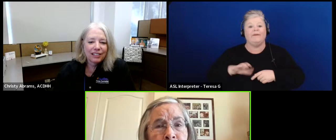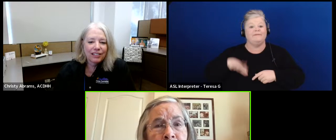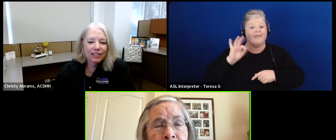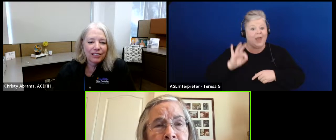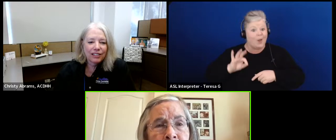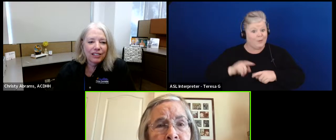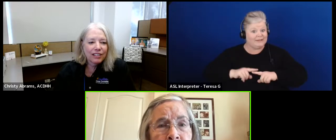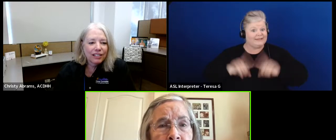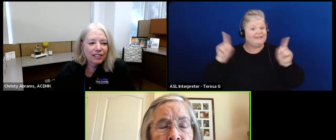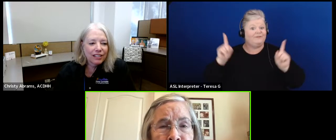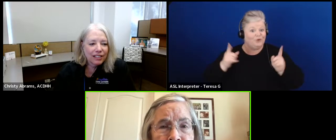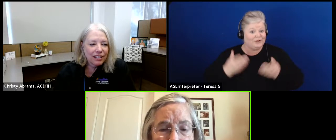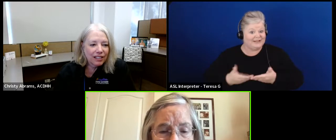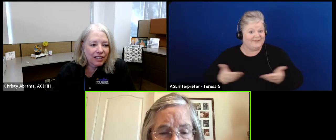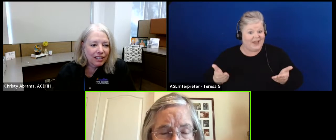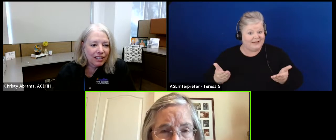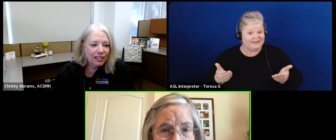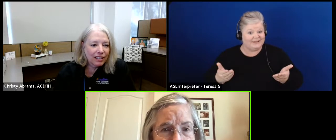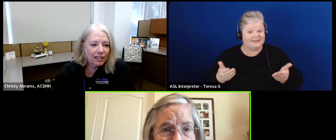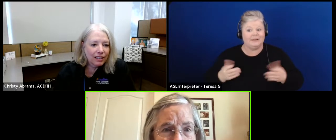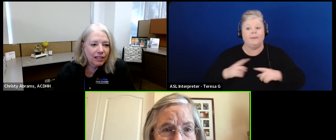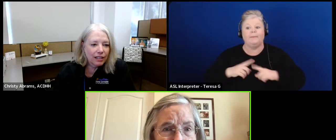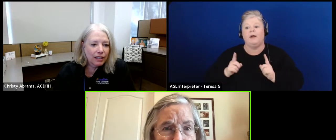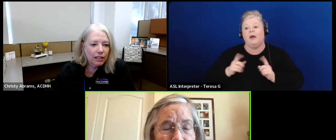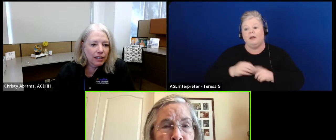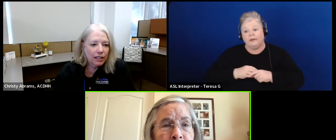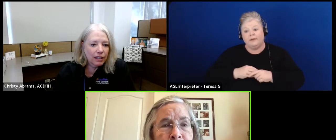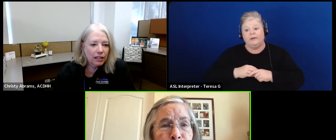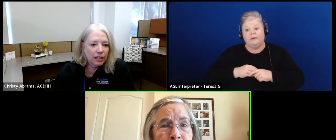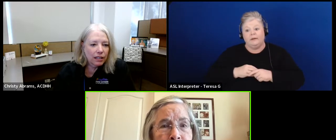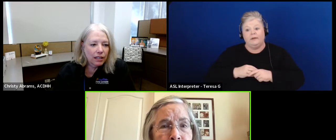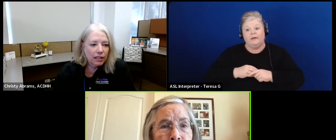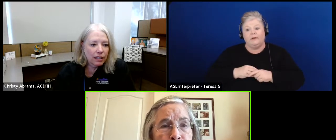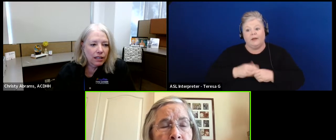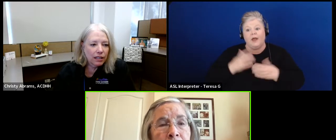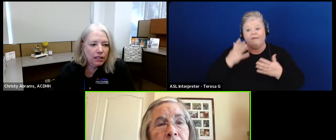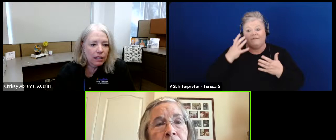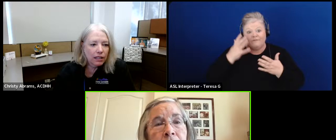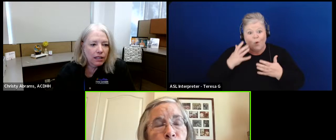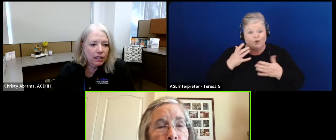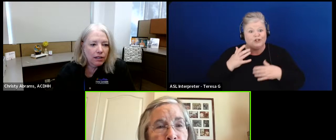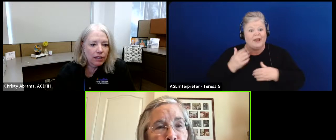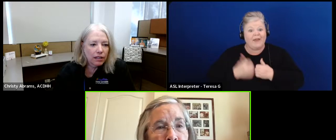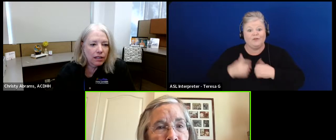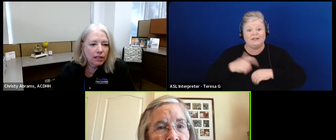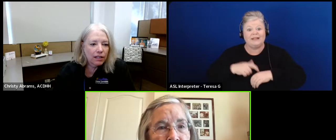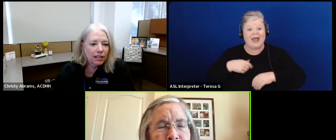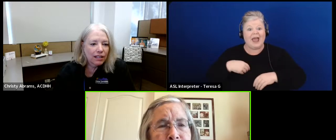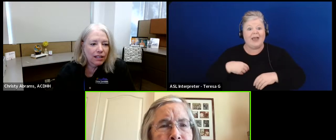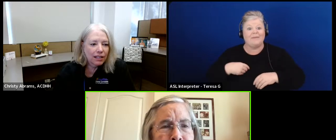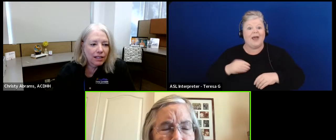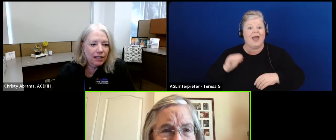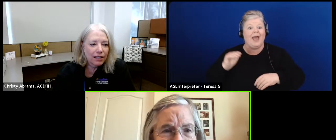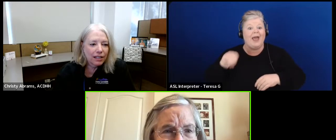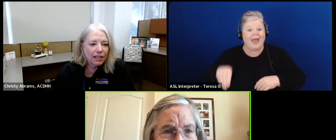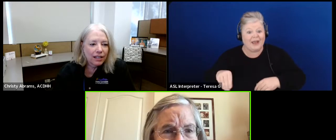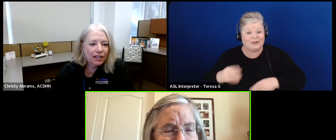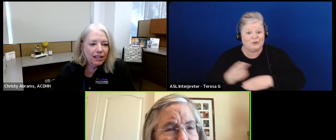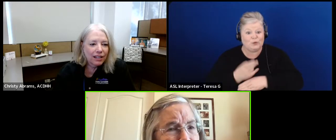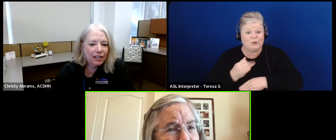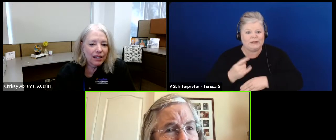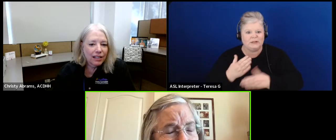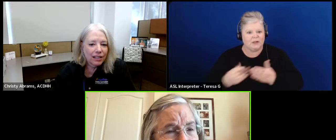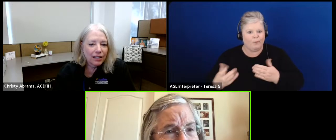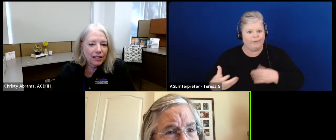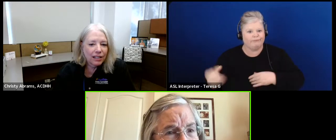unfortunately, every time I've put mine out, someone has picked it up and walked away with it. It's a little